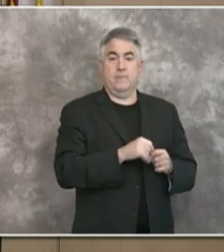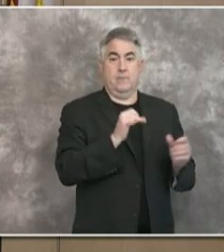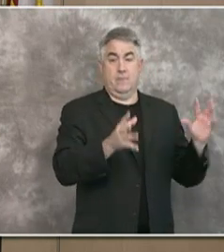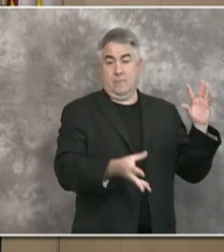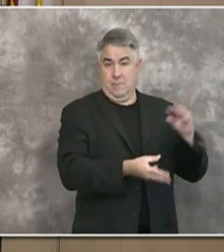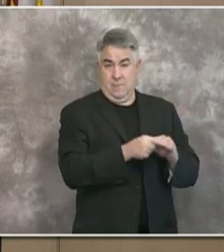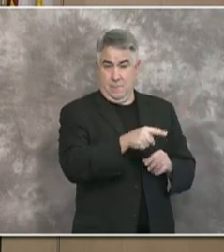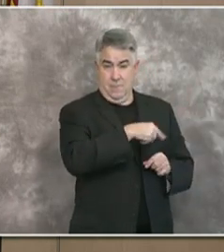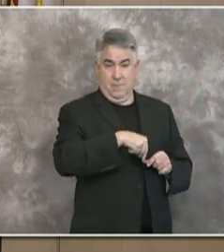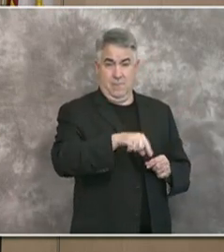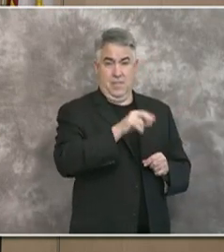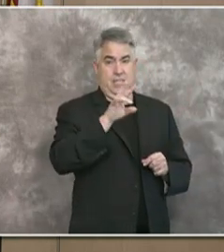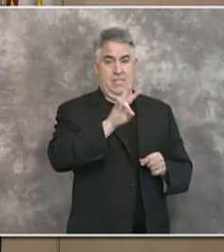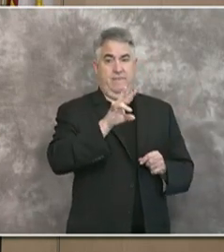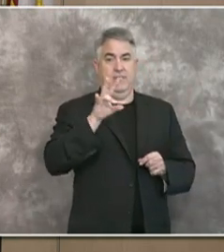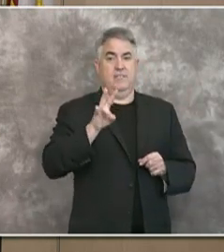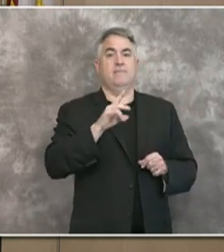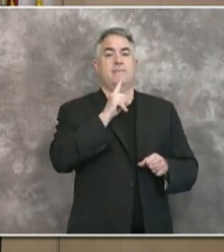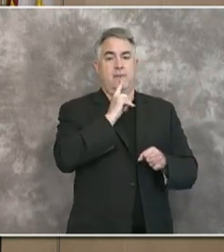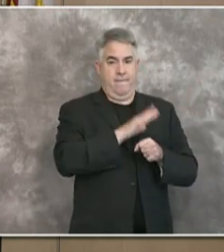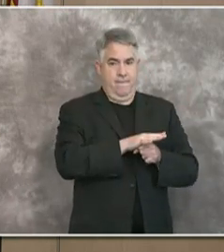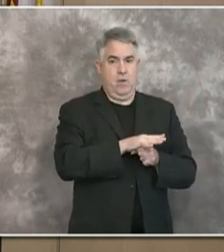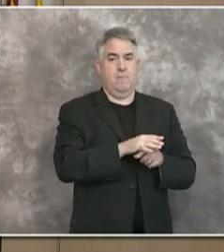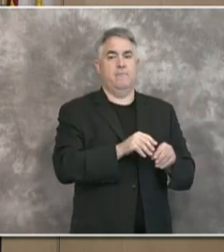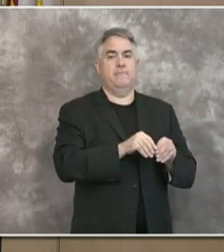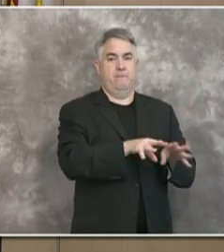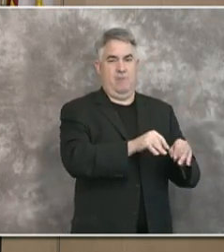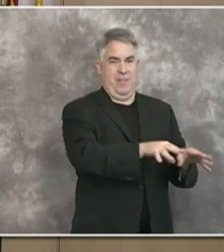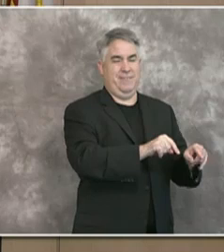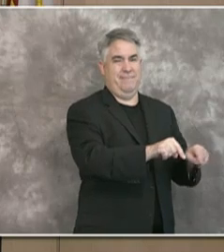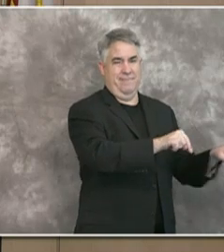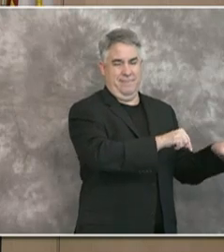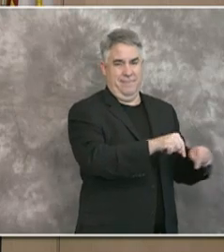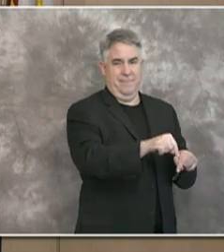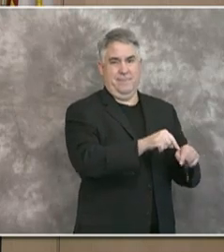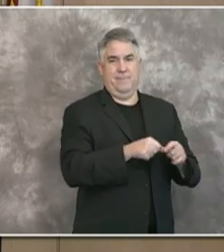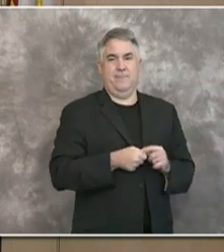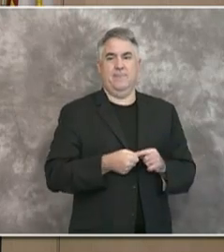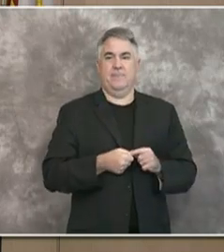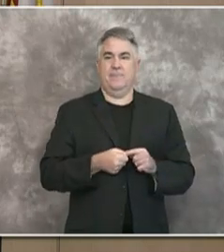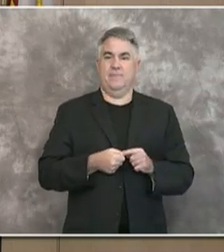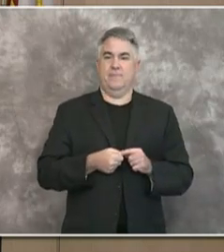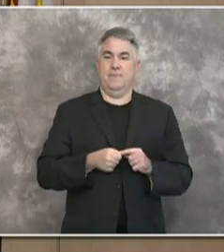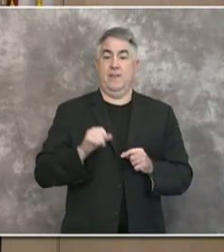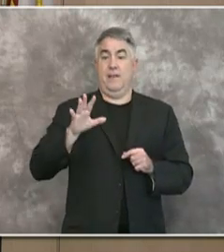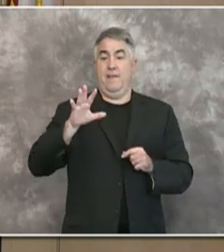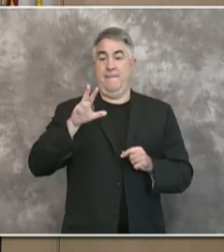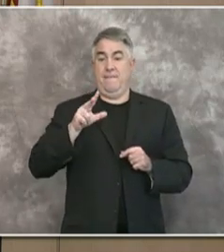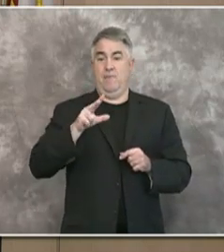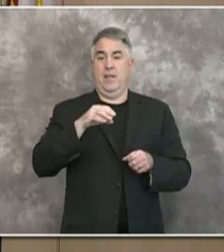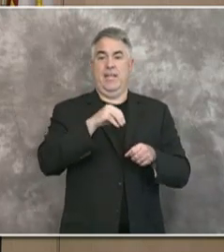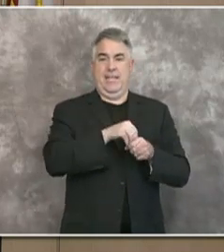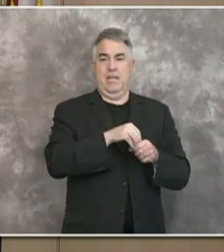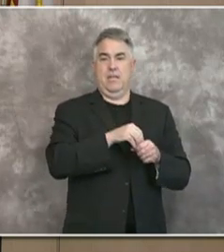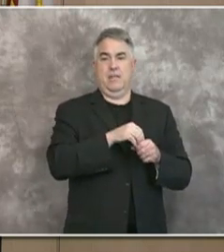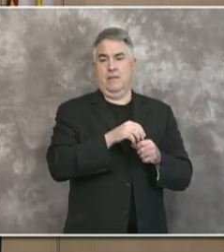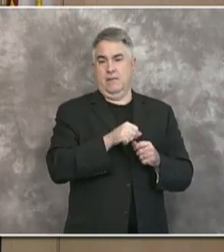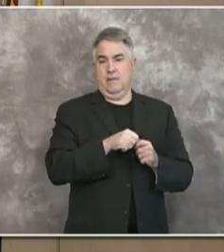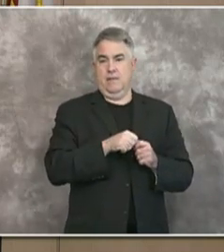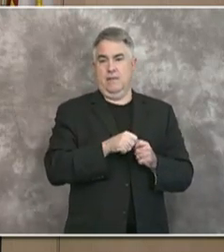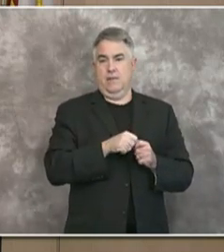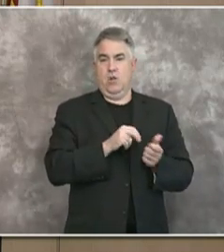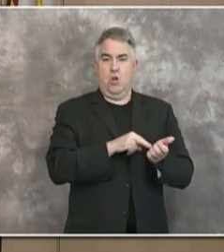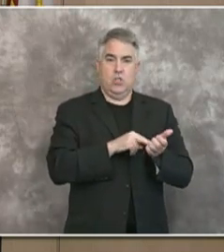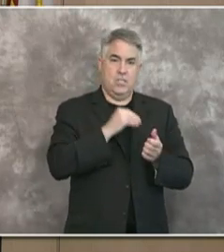of 77 confirmed active outbreaks. Of the active outbreaks, 53 are in congregate facilities. We have not